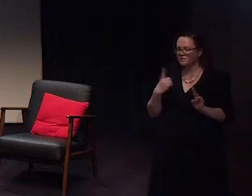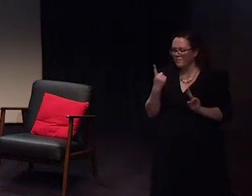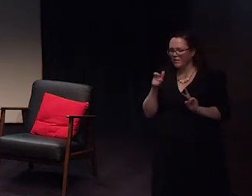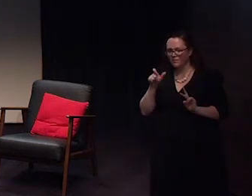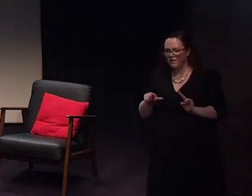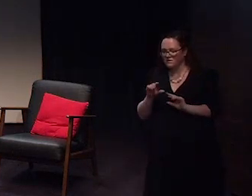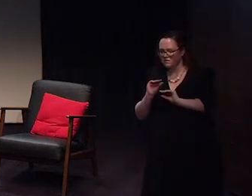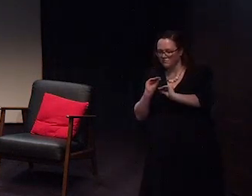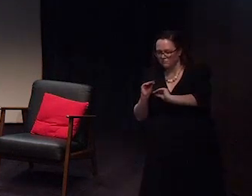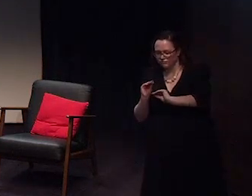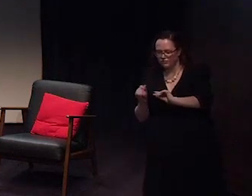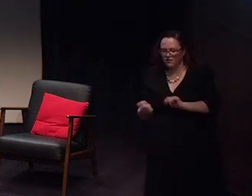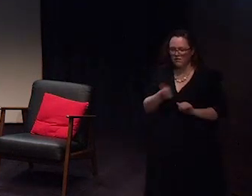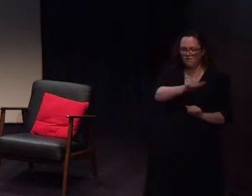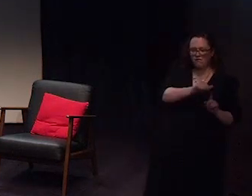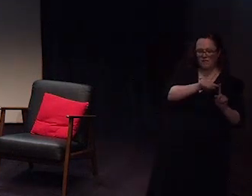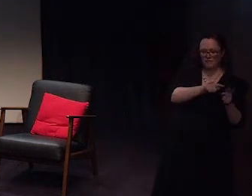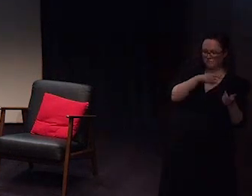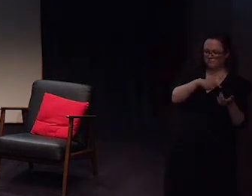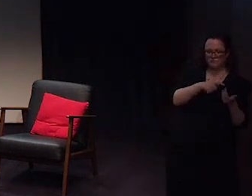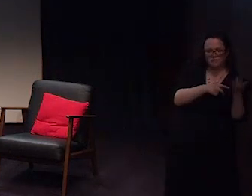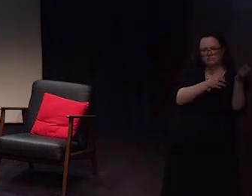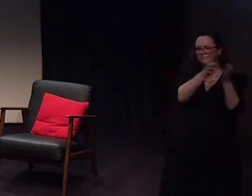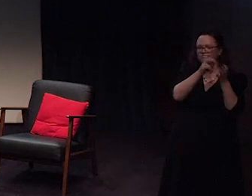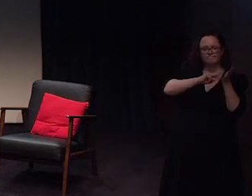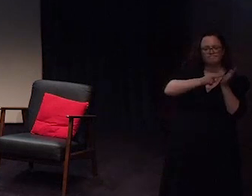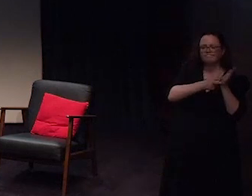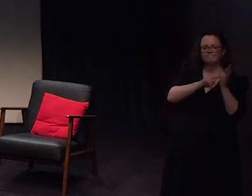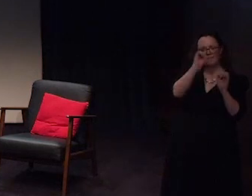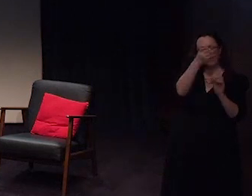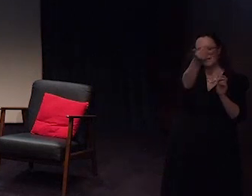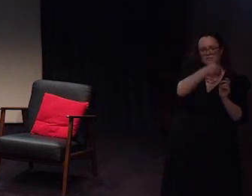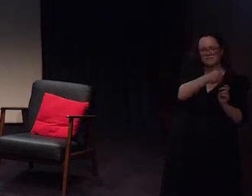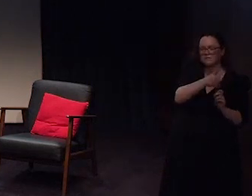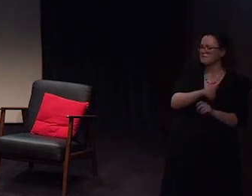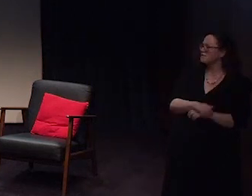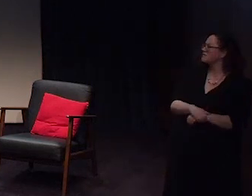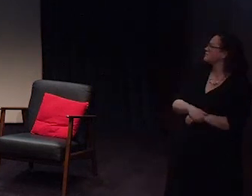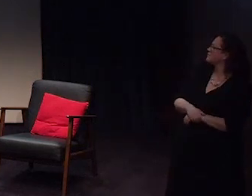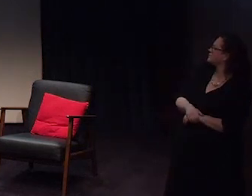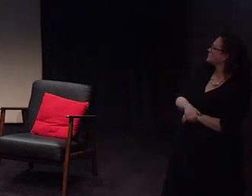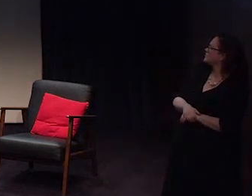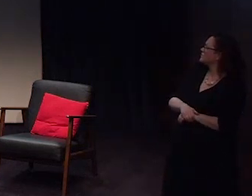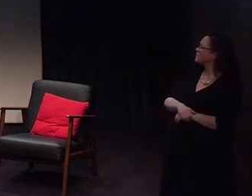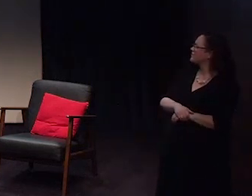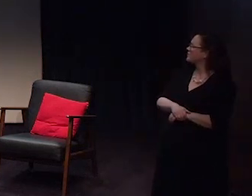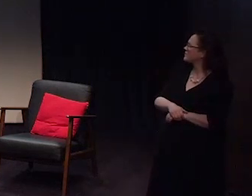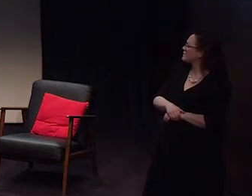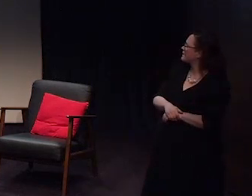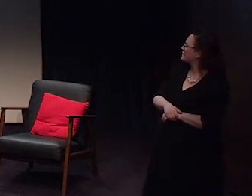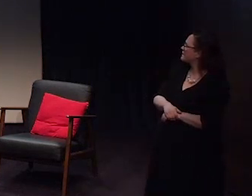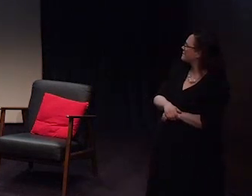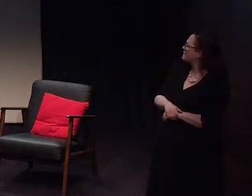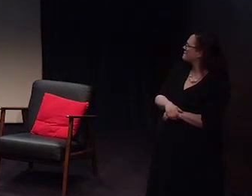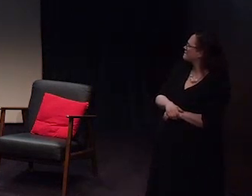the indication to use live video must be well defined. 5. When using live video to assist bystander